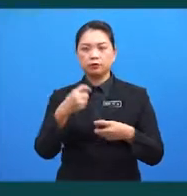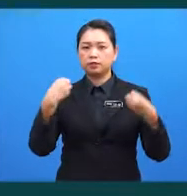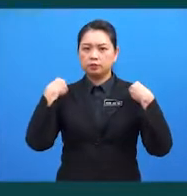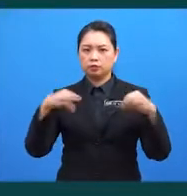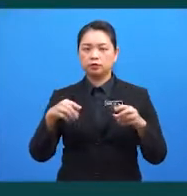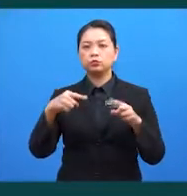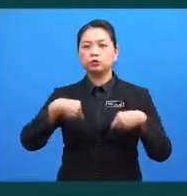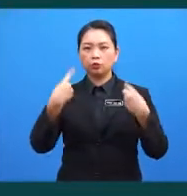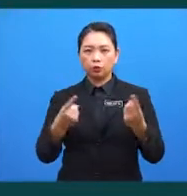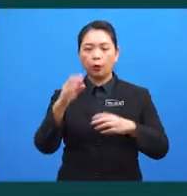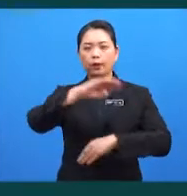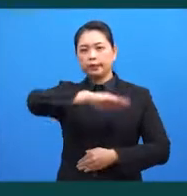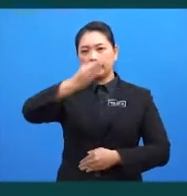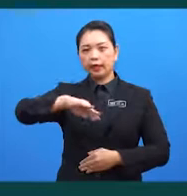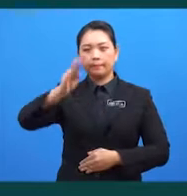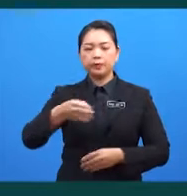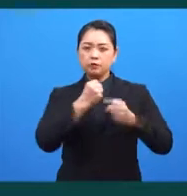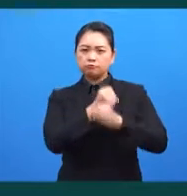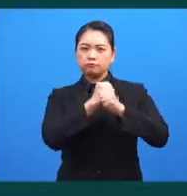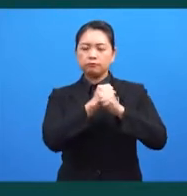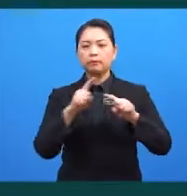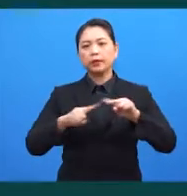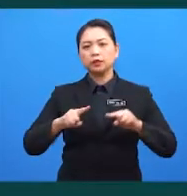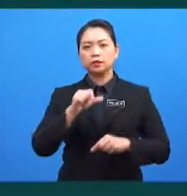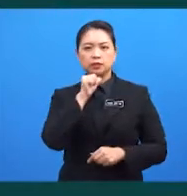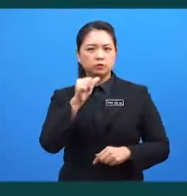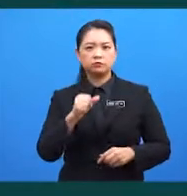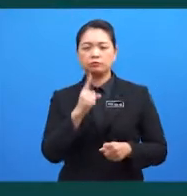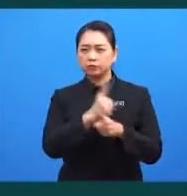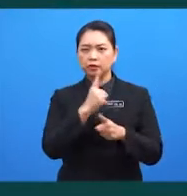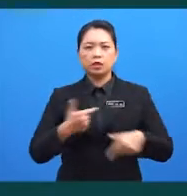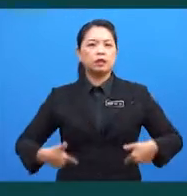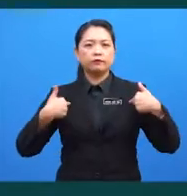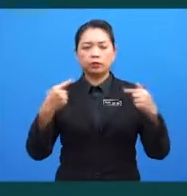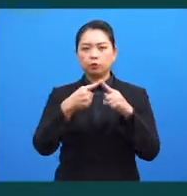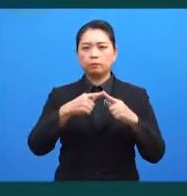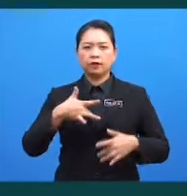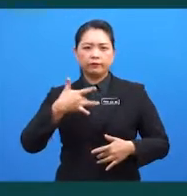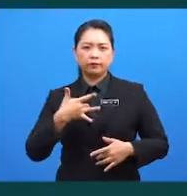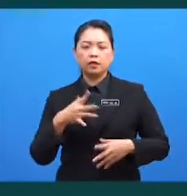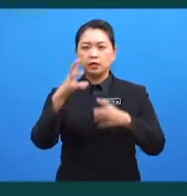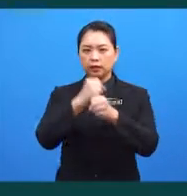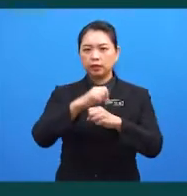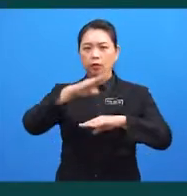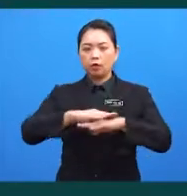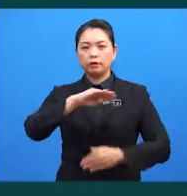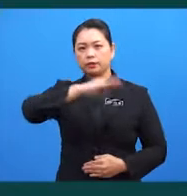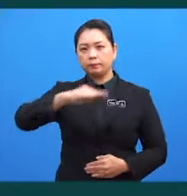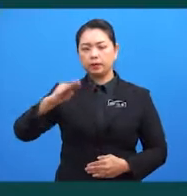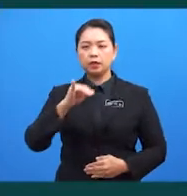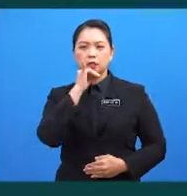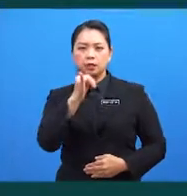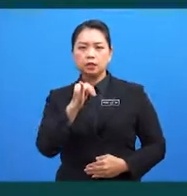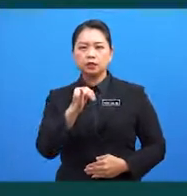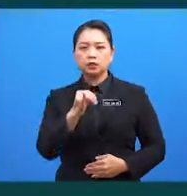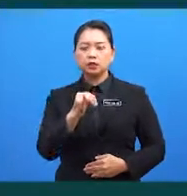to go camel riding, but it didn't really live up to my expectations. Getting on a camel isn't exactly